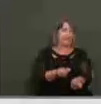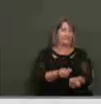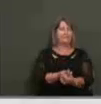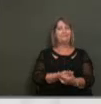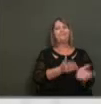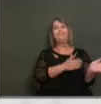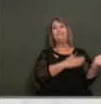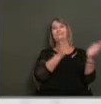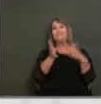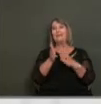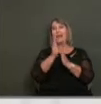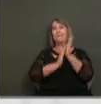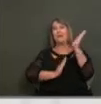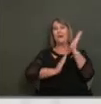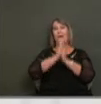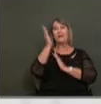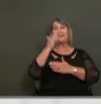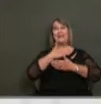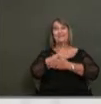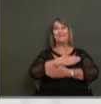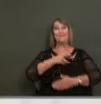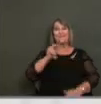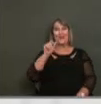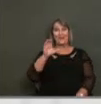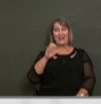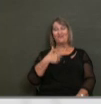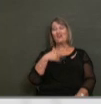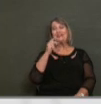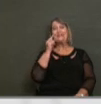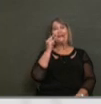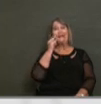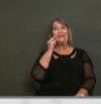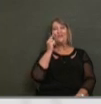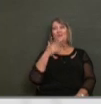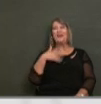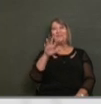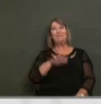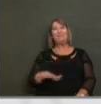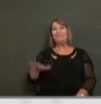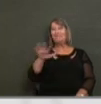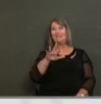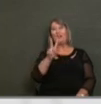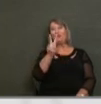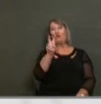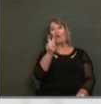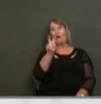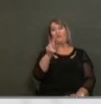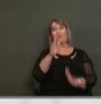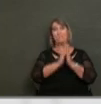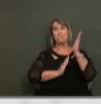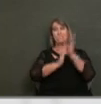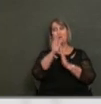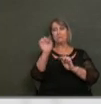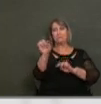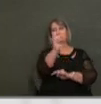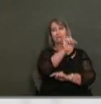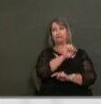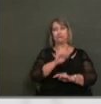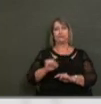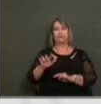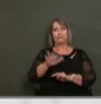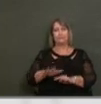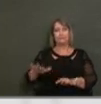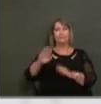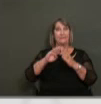recreation. The city of San Antonio has over 200 parks across the entire city. So